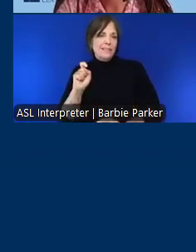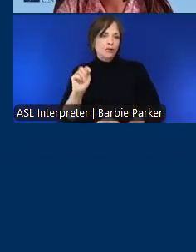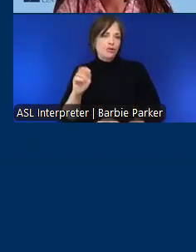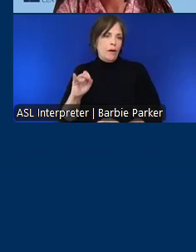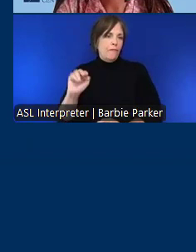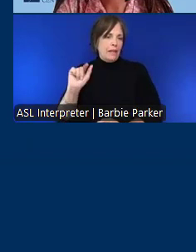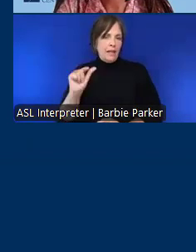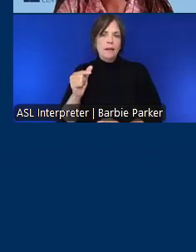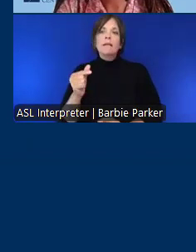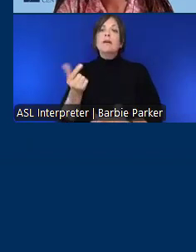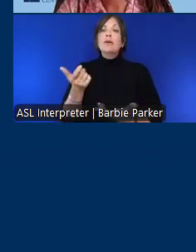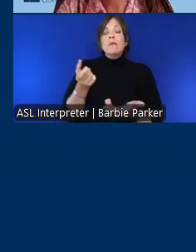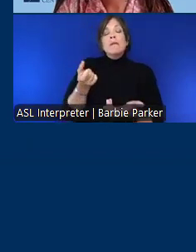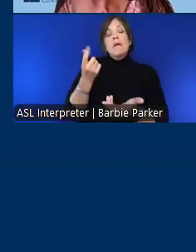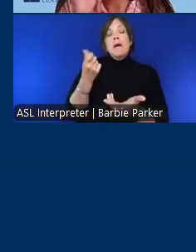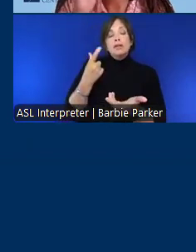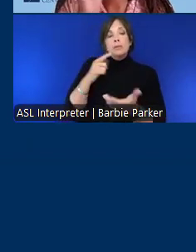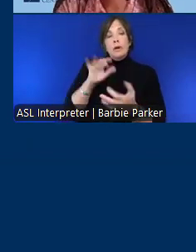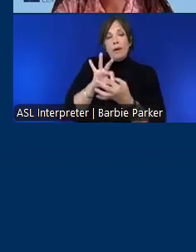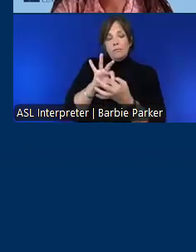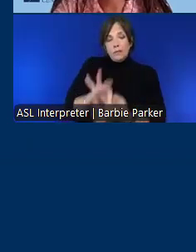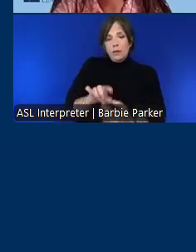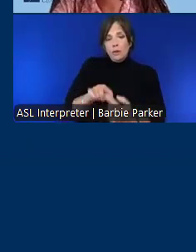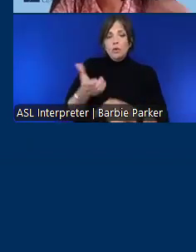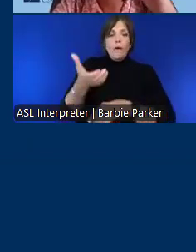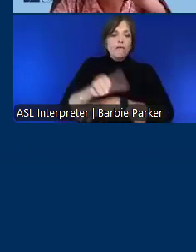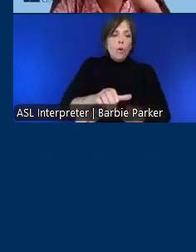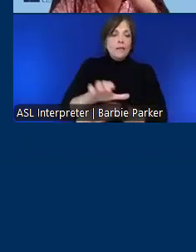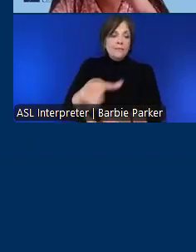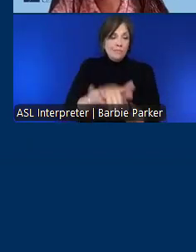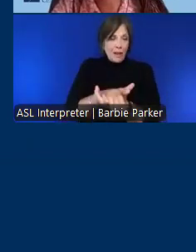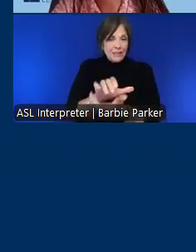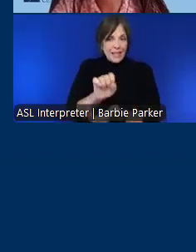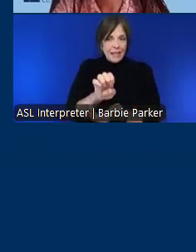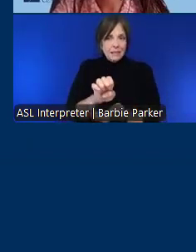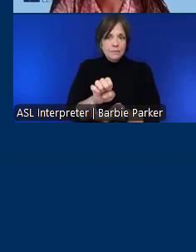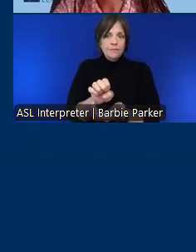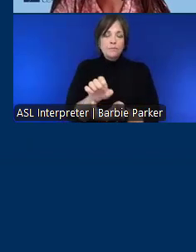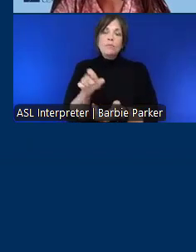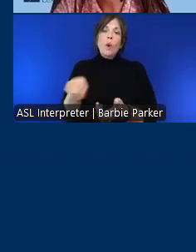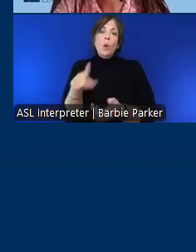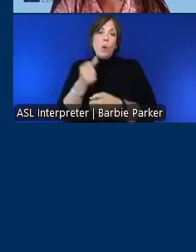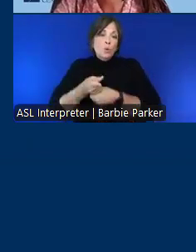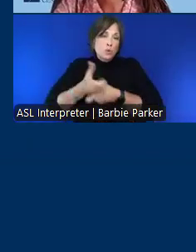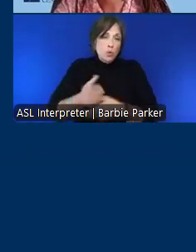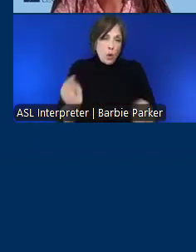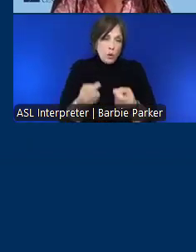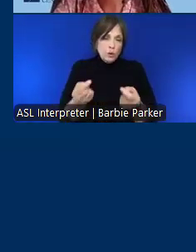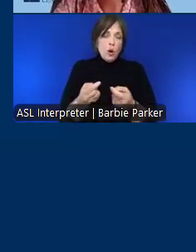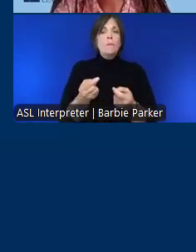But relating that to forced marriage cases, the perpetrators of harm often use